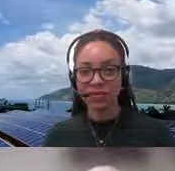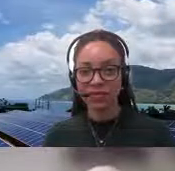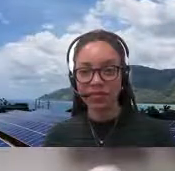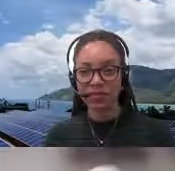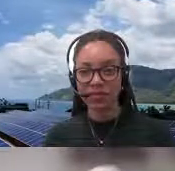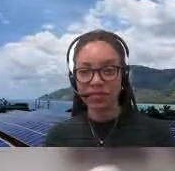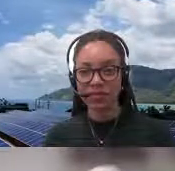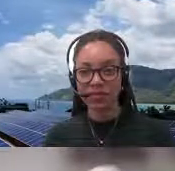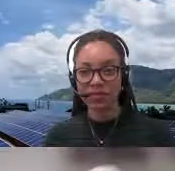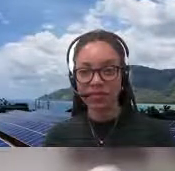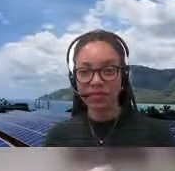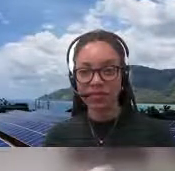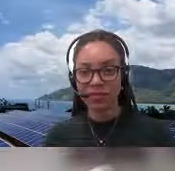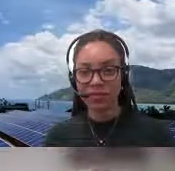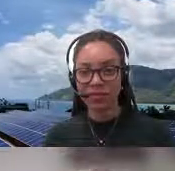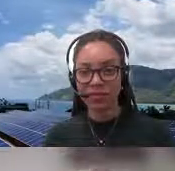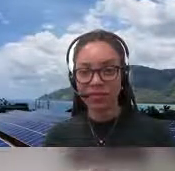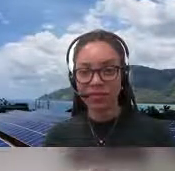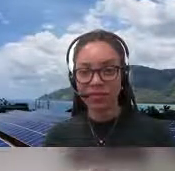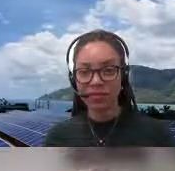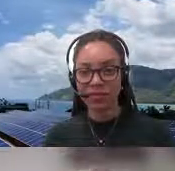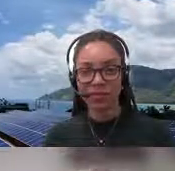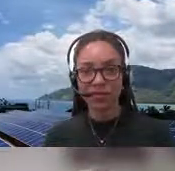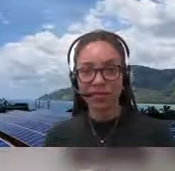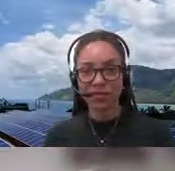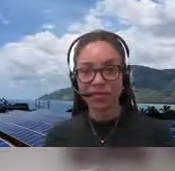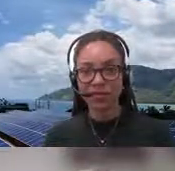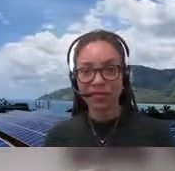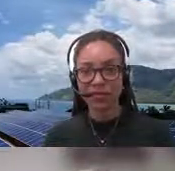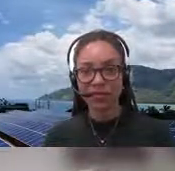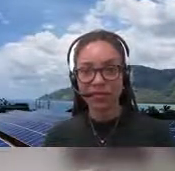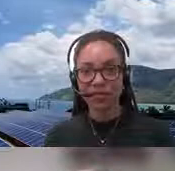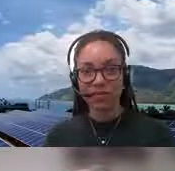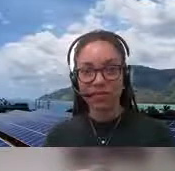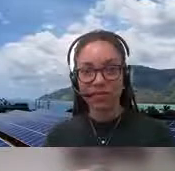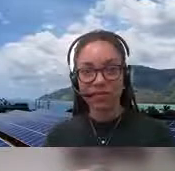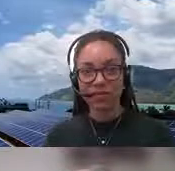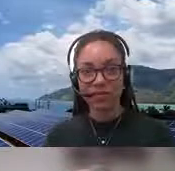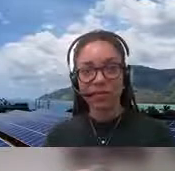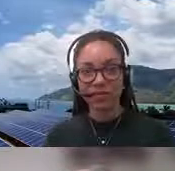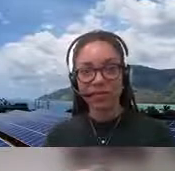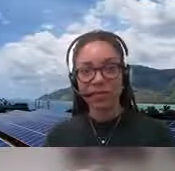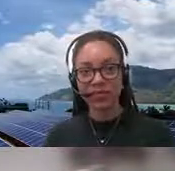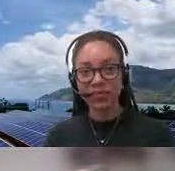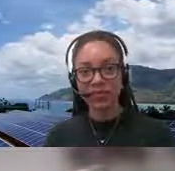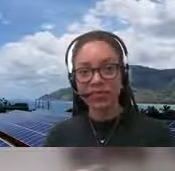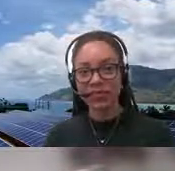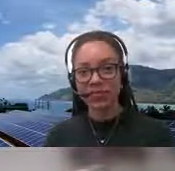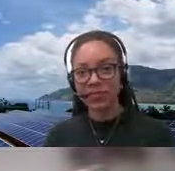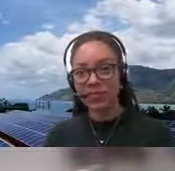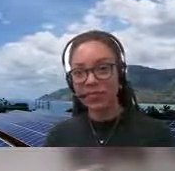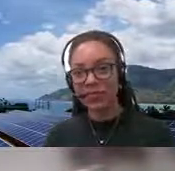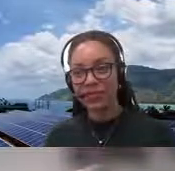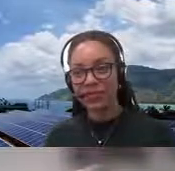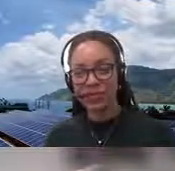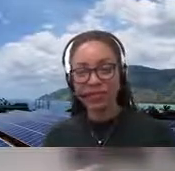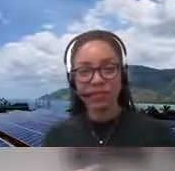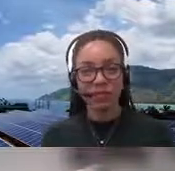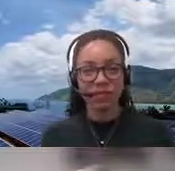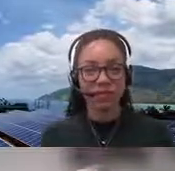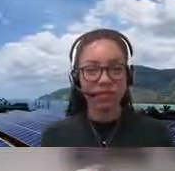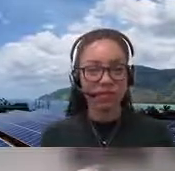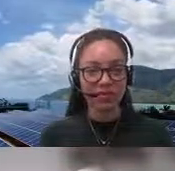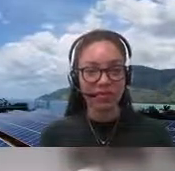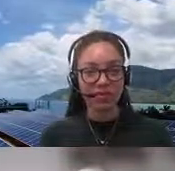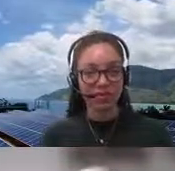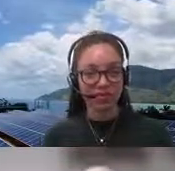promising results from that, and that's the sort of project exactly that we love to get involved with and offer our services to. So, I can get this to work.